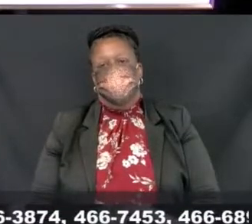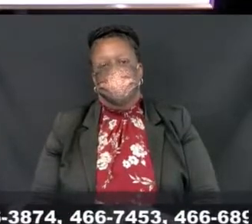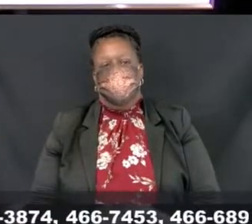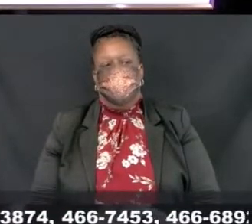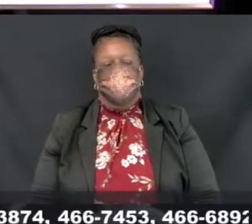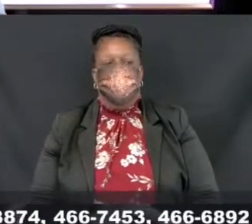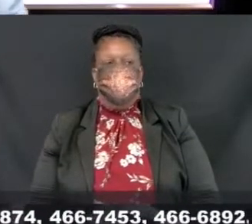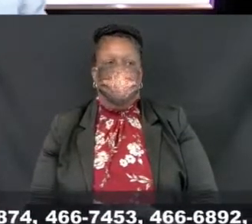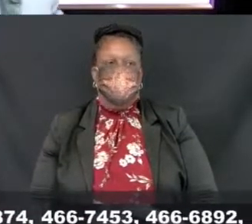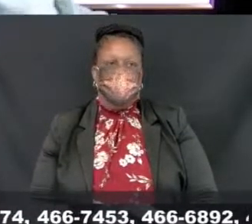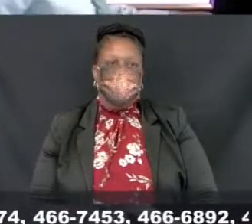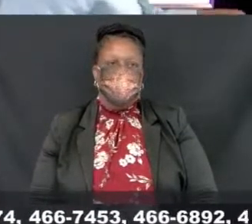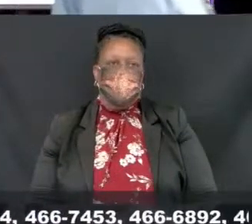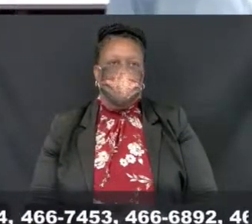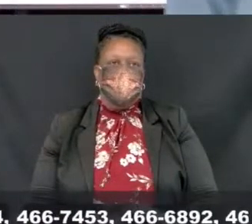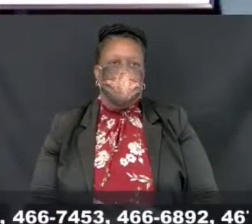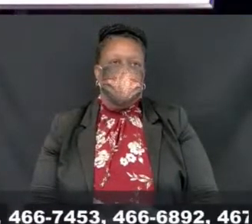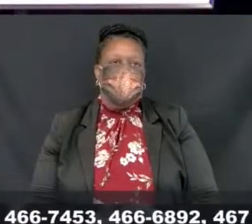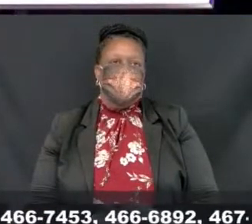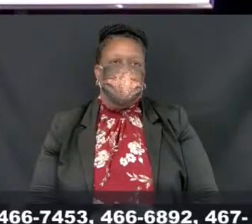Wilkinson.